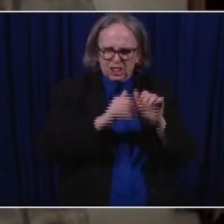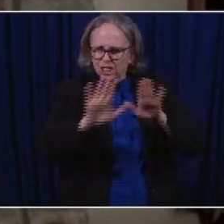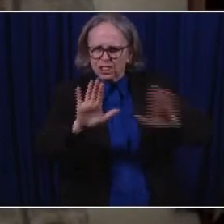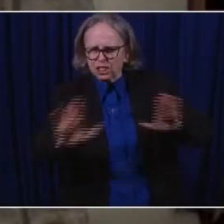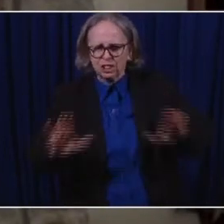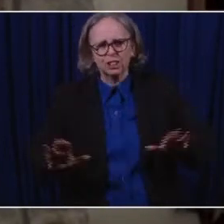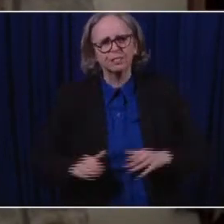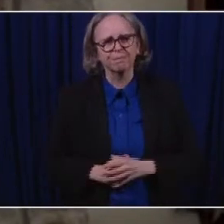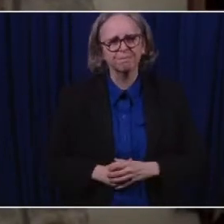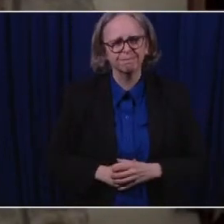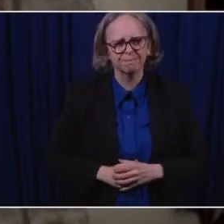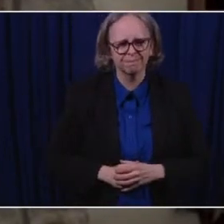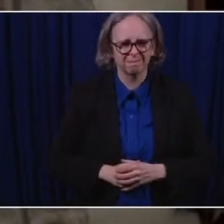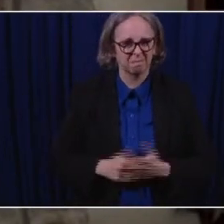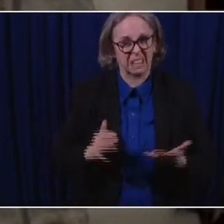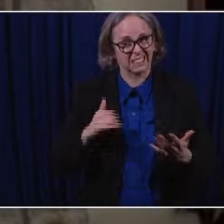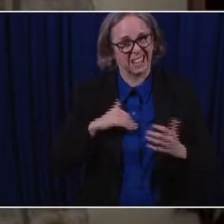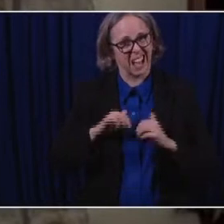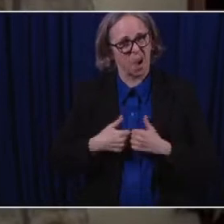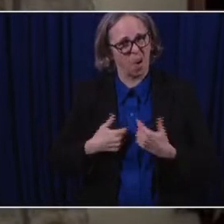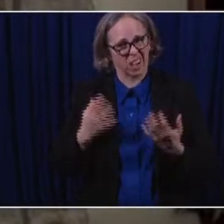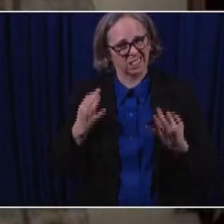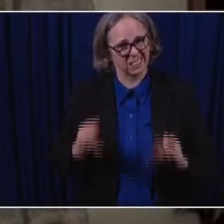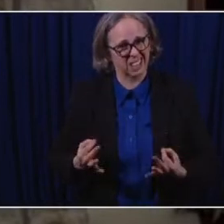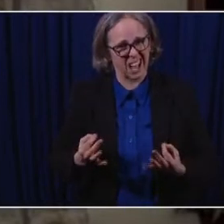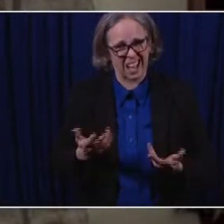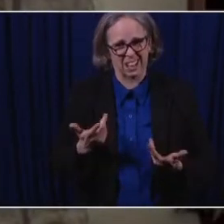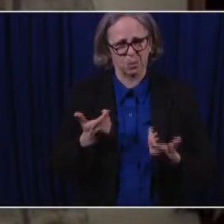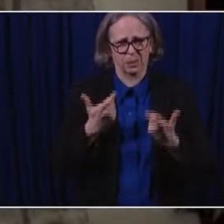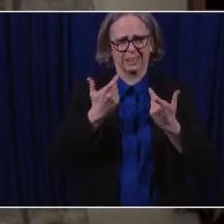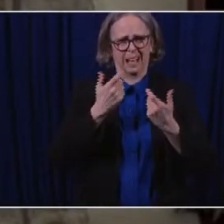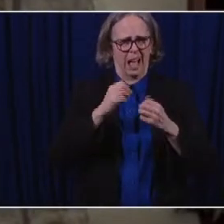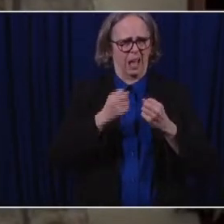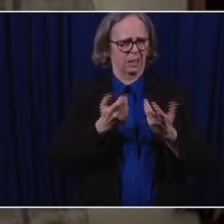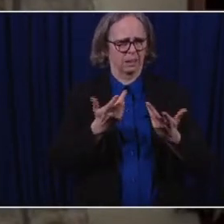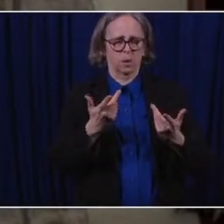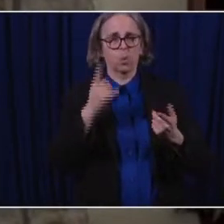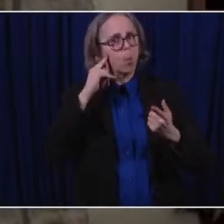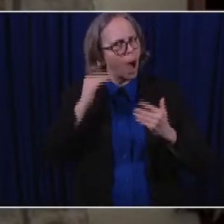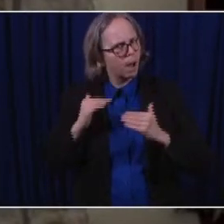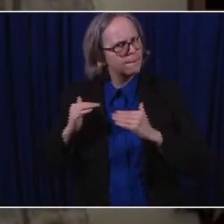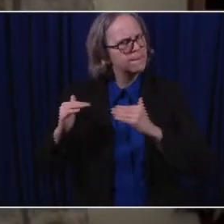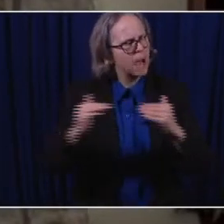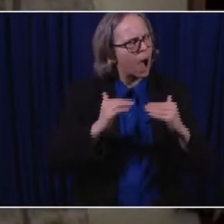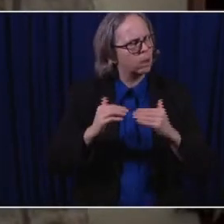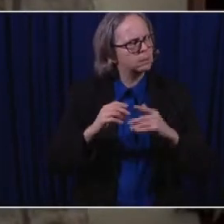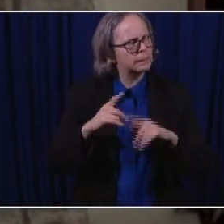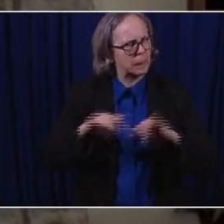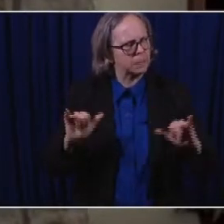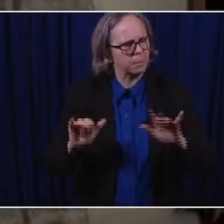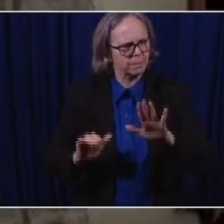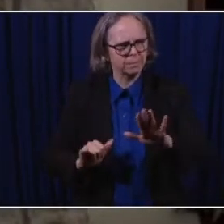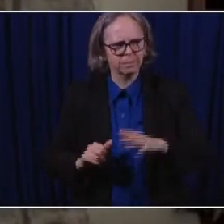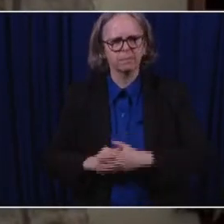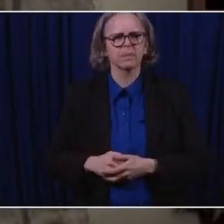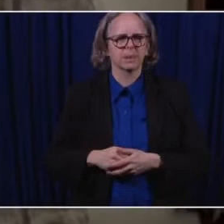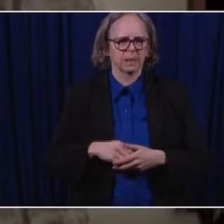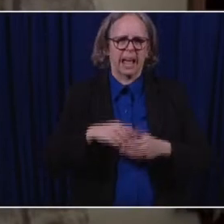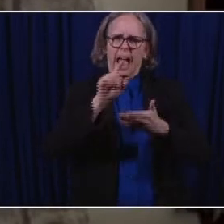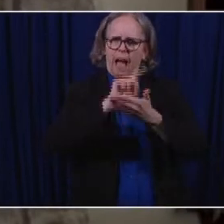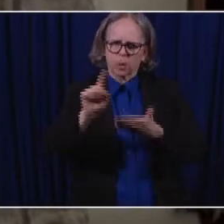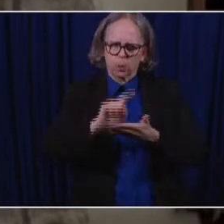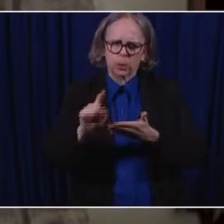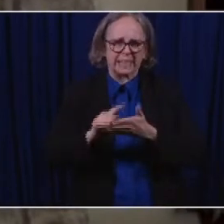that's what we do. We try to be as fair as we can be. We allocate it every week. We allocate it based upon